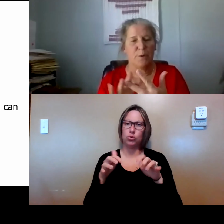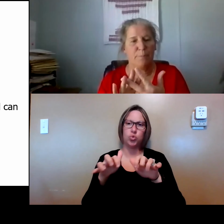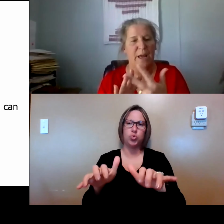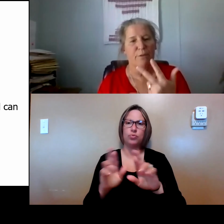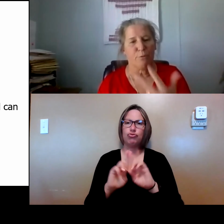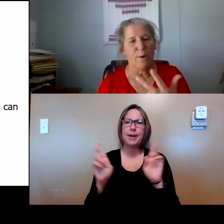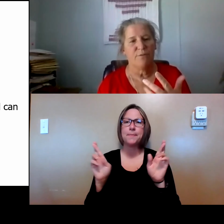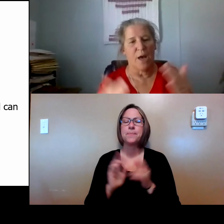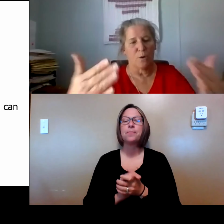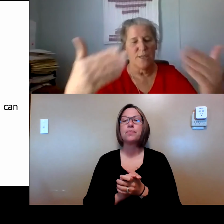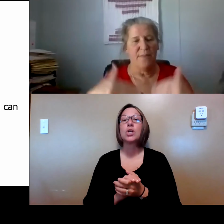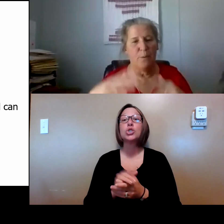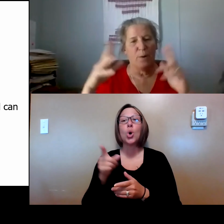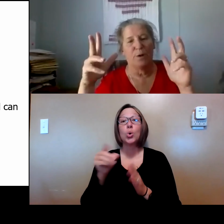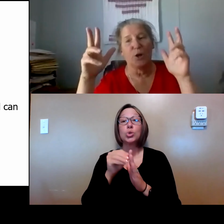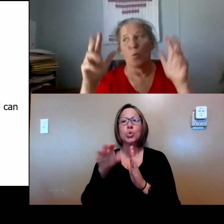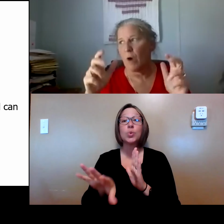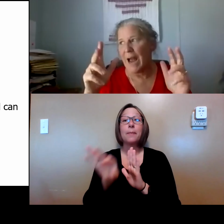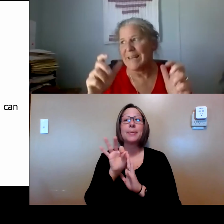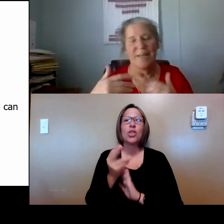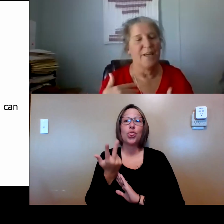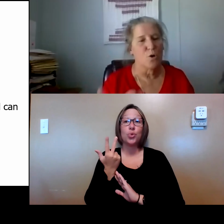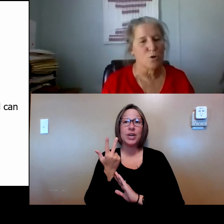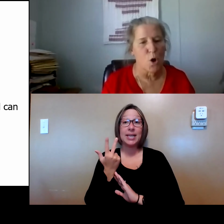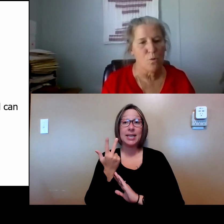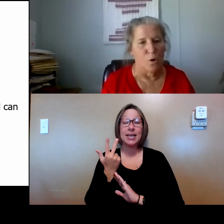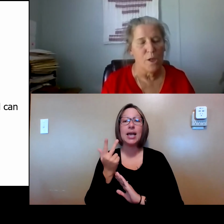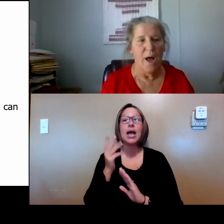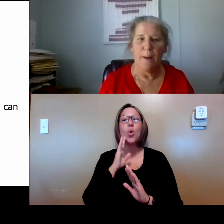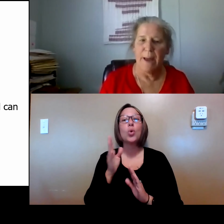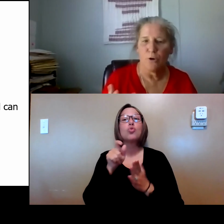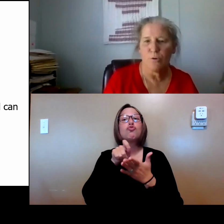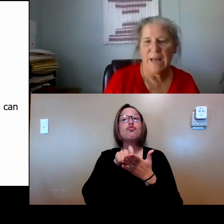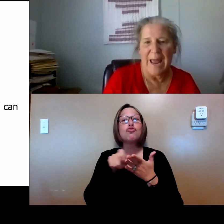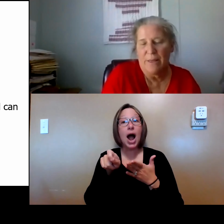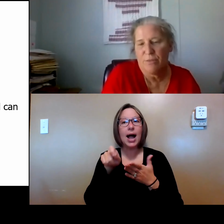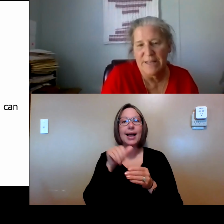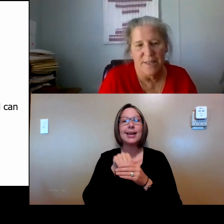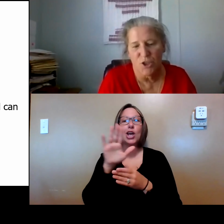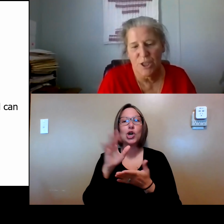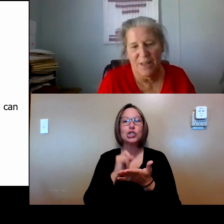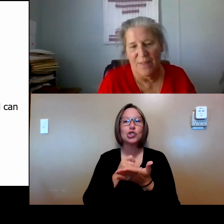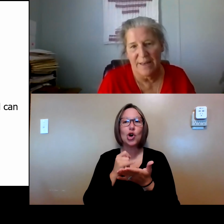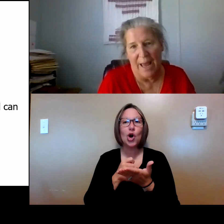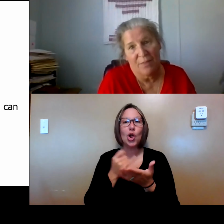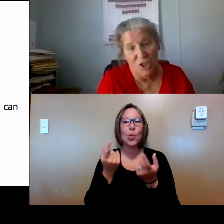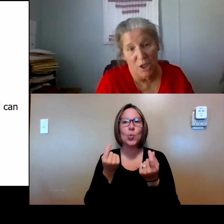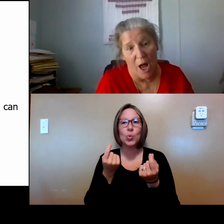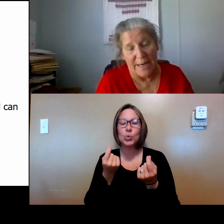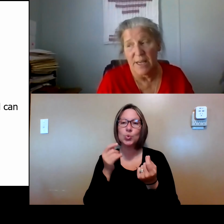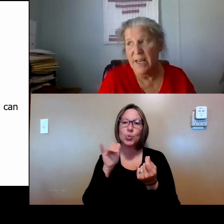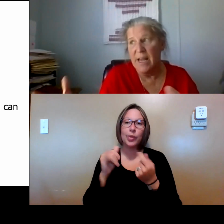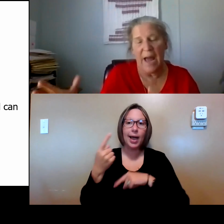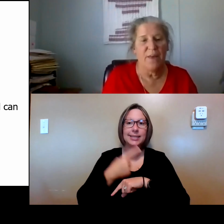is she would pick 3 of those, and then we would write in her journal about her day, things that she did that day that